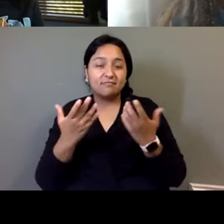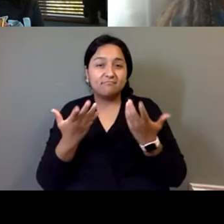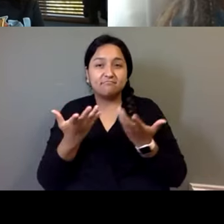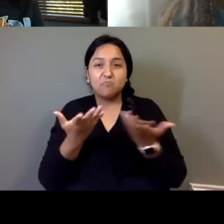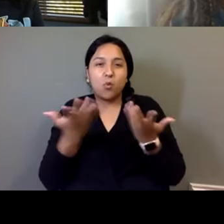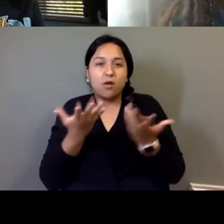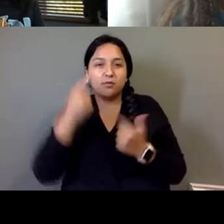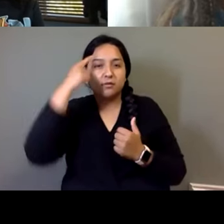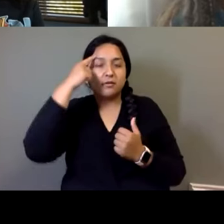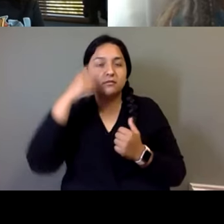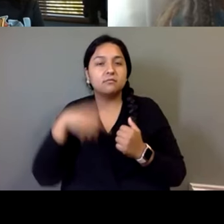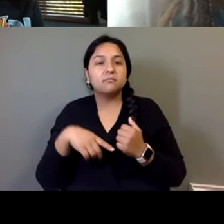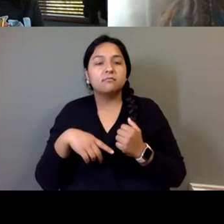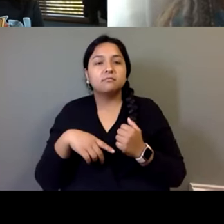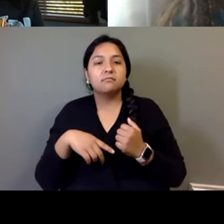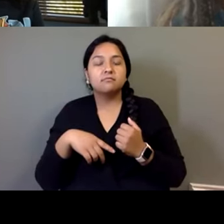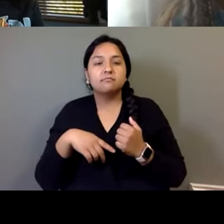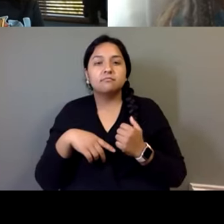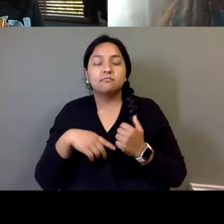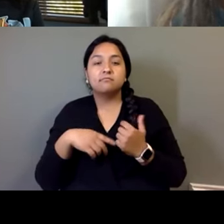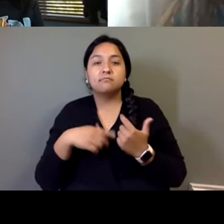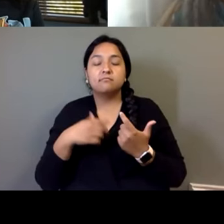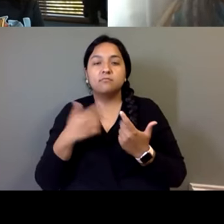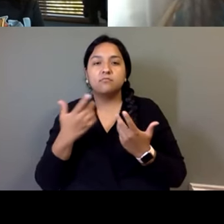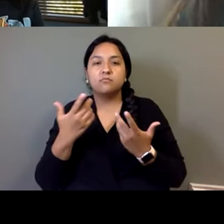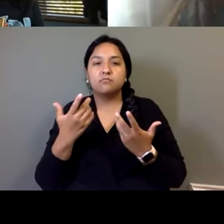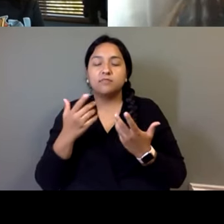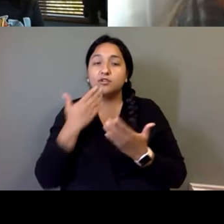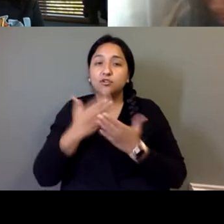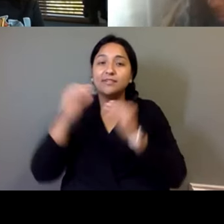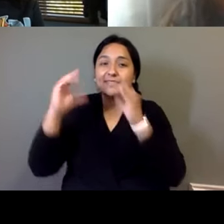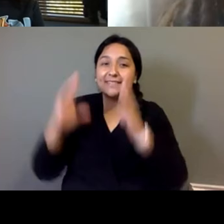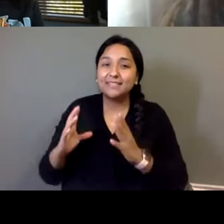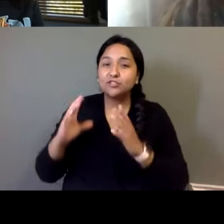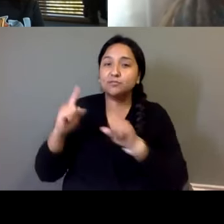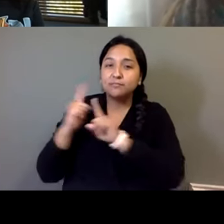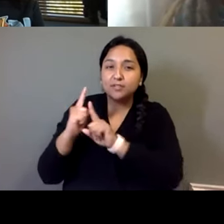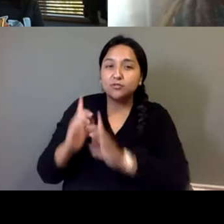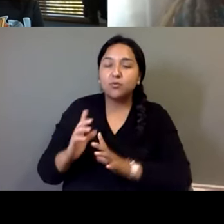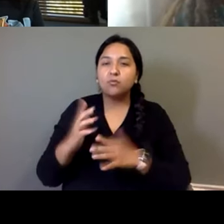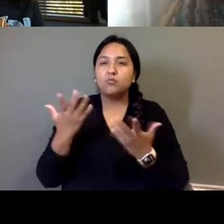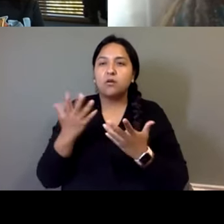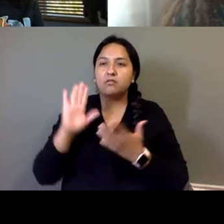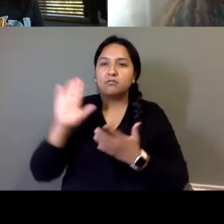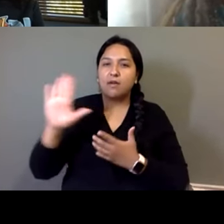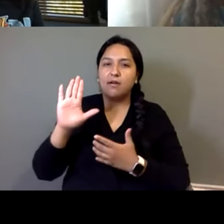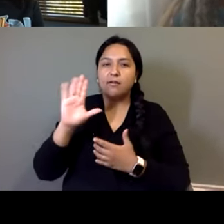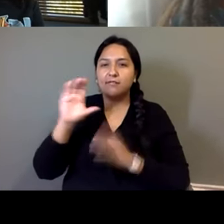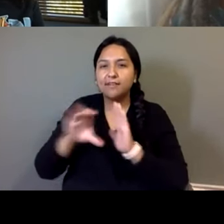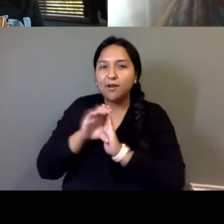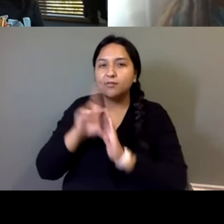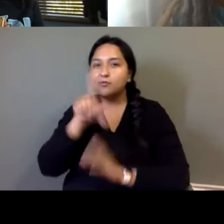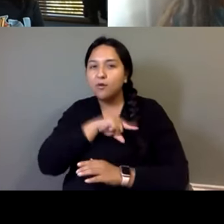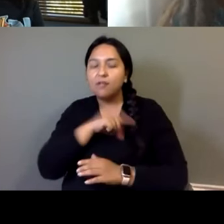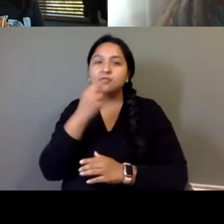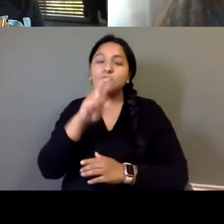think, what is it that makes a really good teaching artist? Or what are some of the things that you wish that teachers could